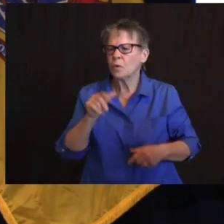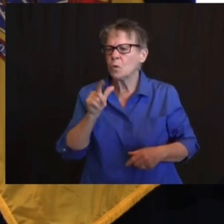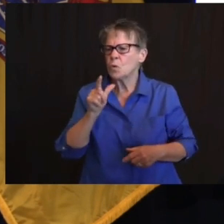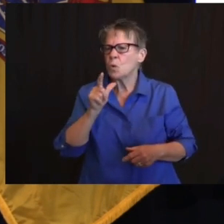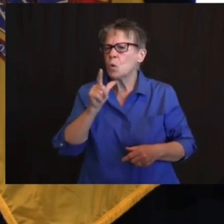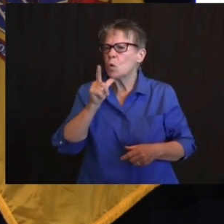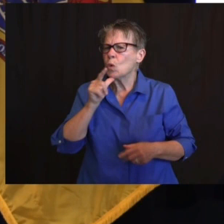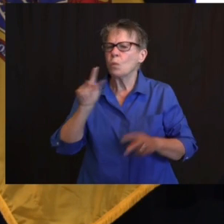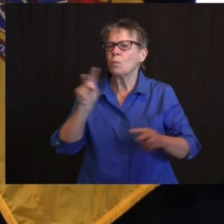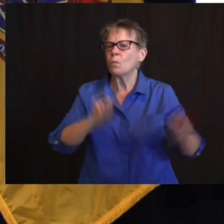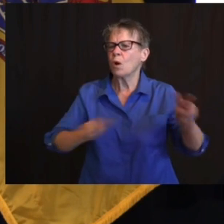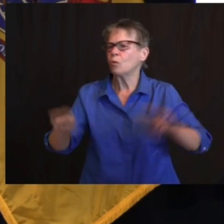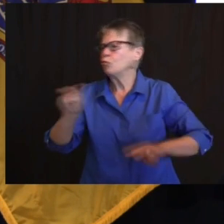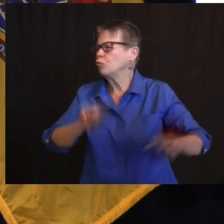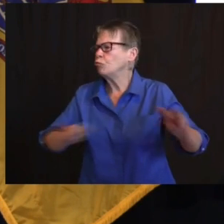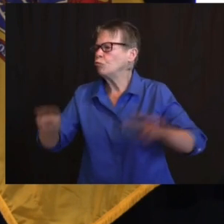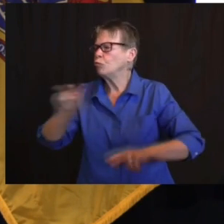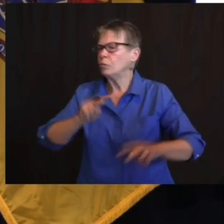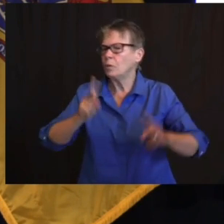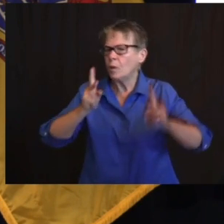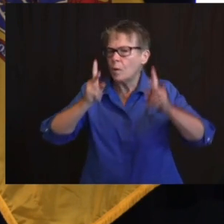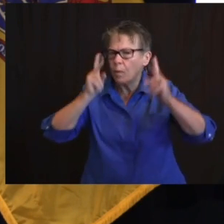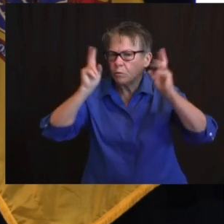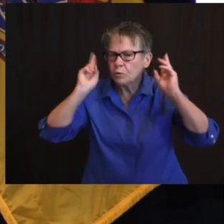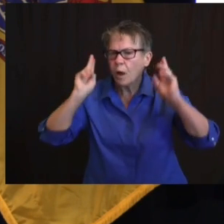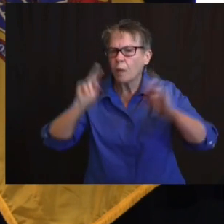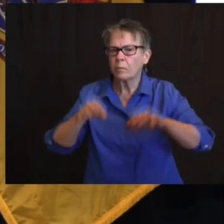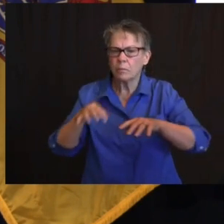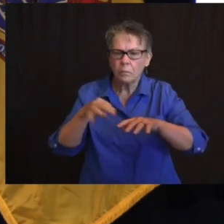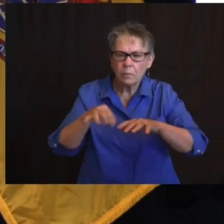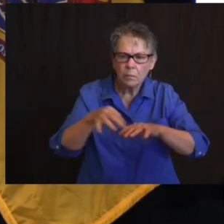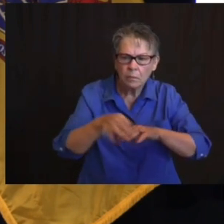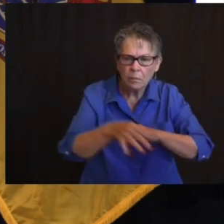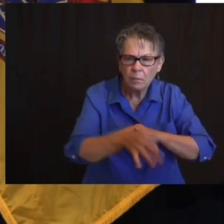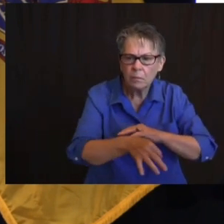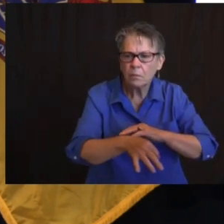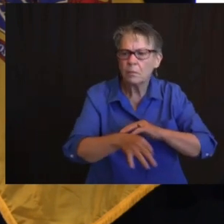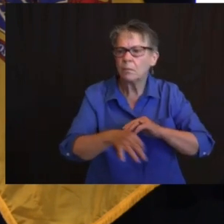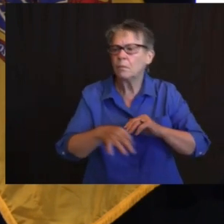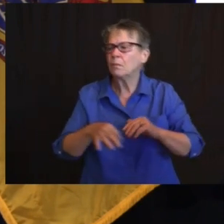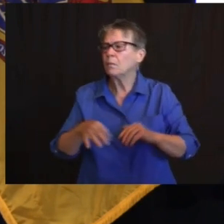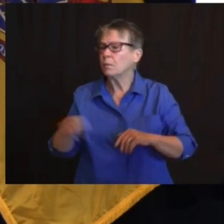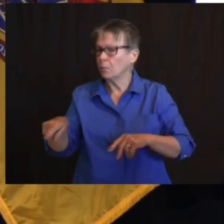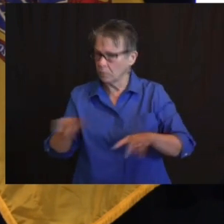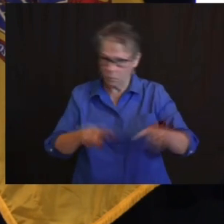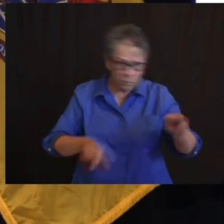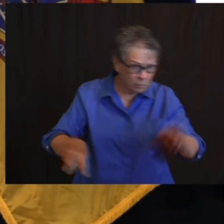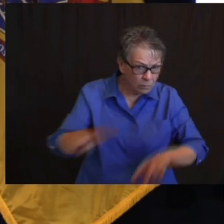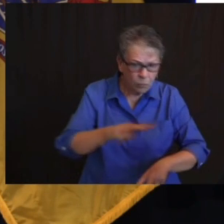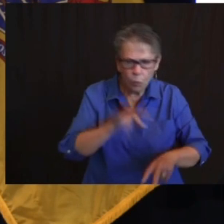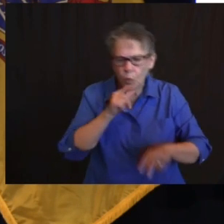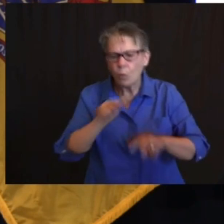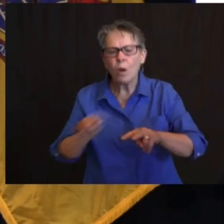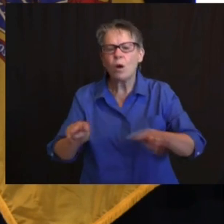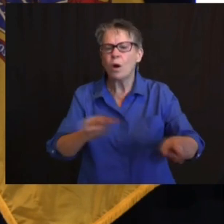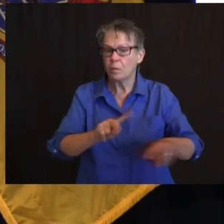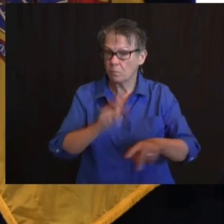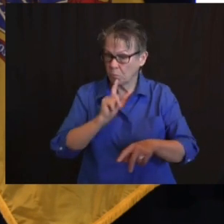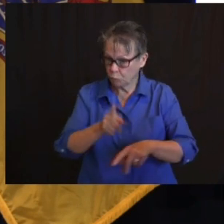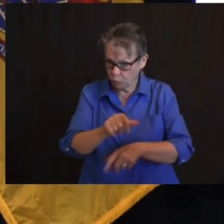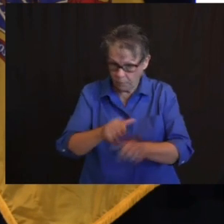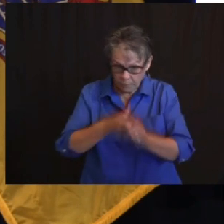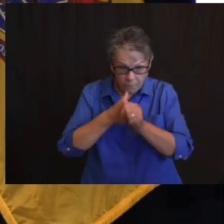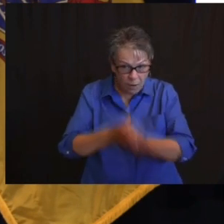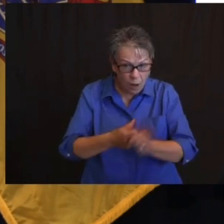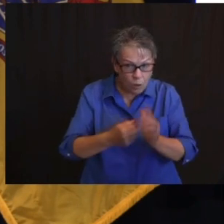and restaurants as they reopen to make sure they're following all the necessary precautions to keep customers safe? Is it local health departments? Do they